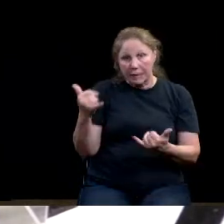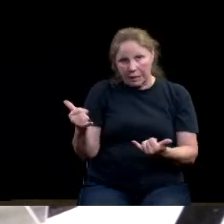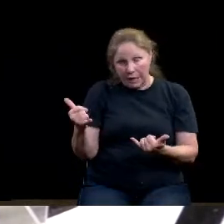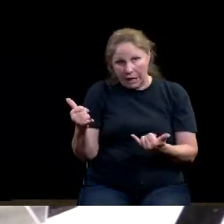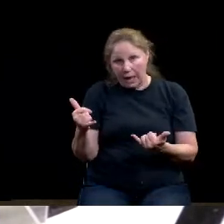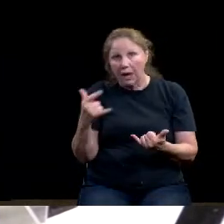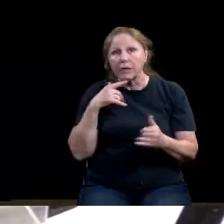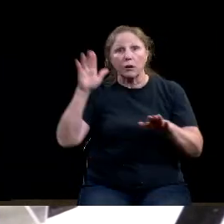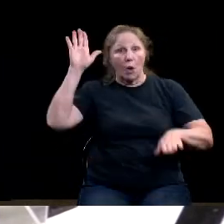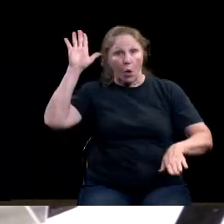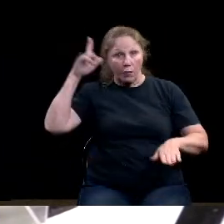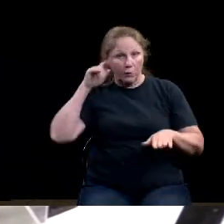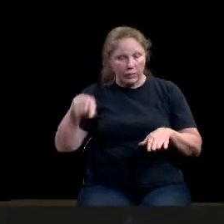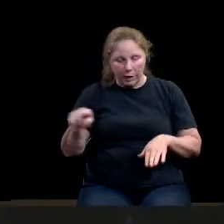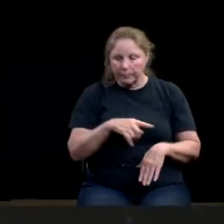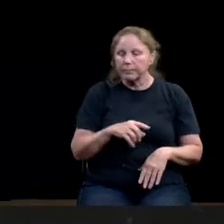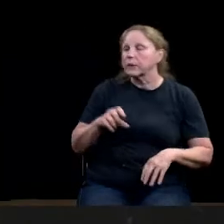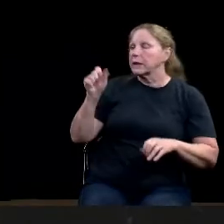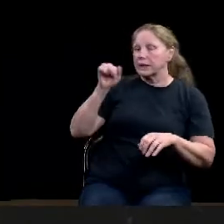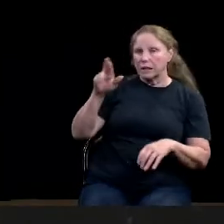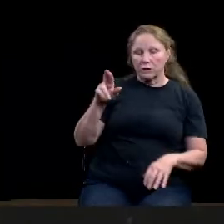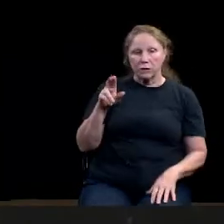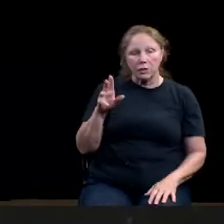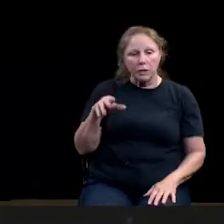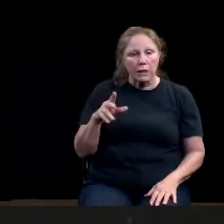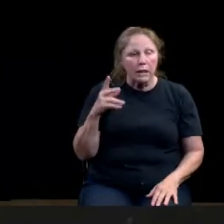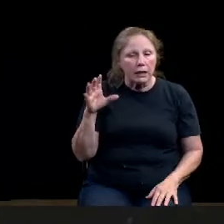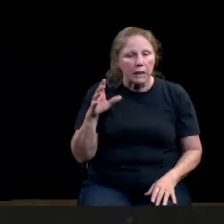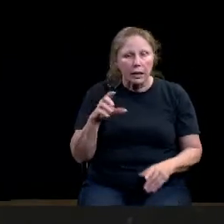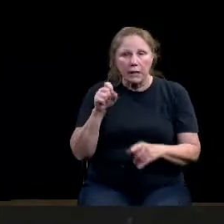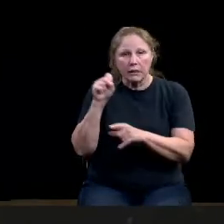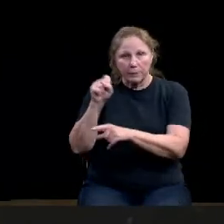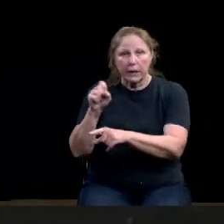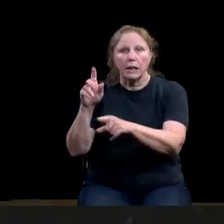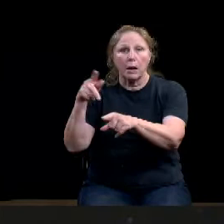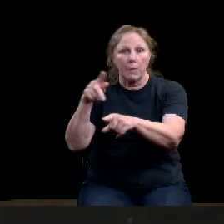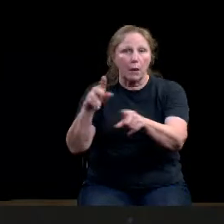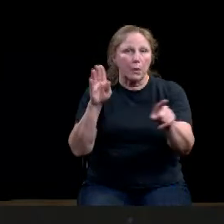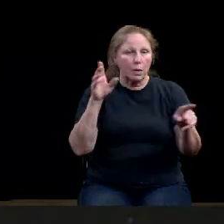dais, and I will join you shortly to give the oath.